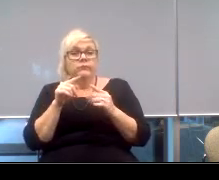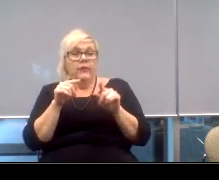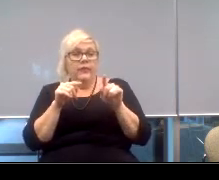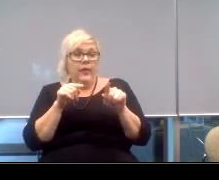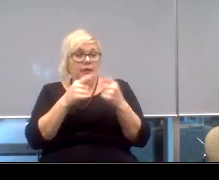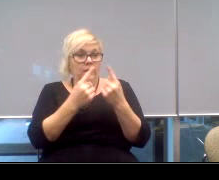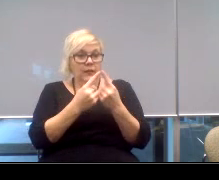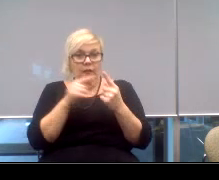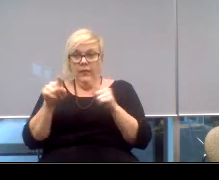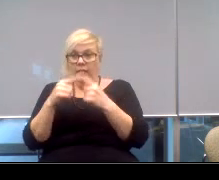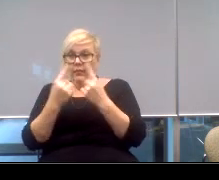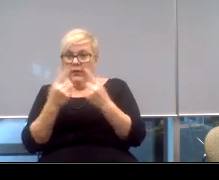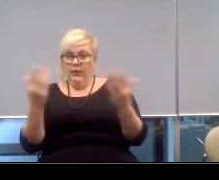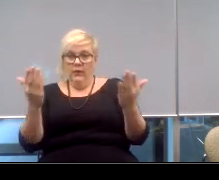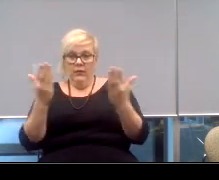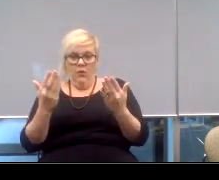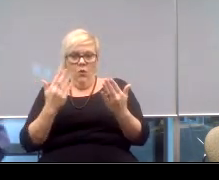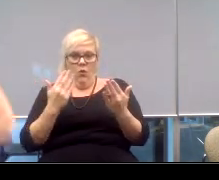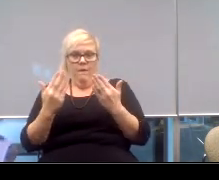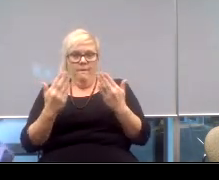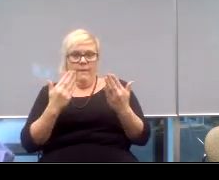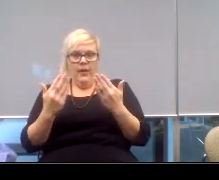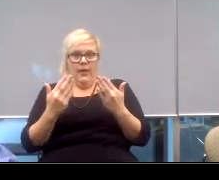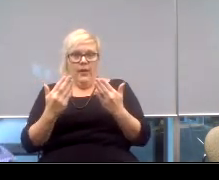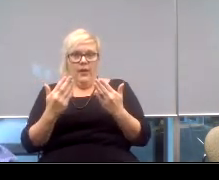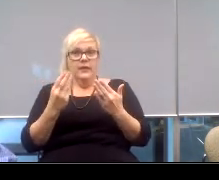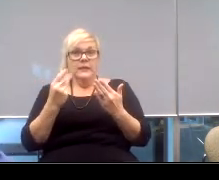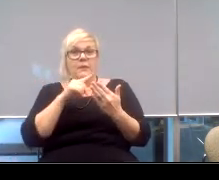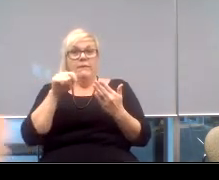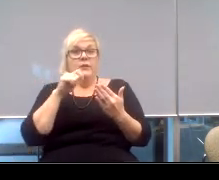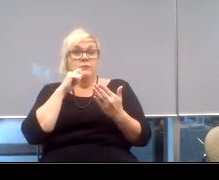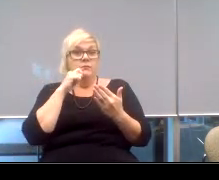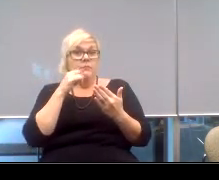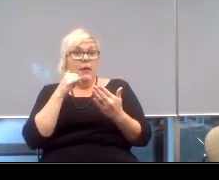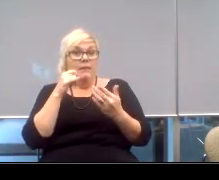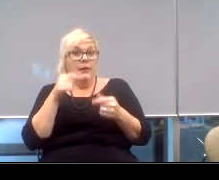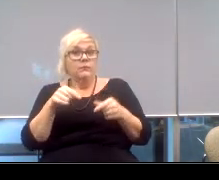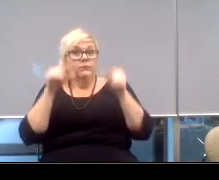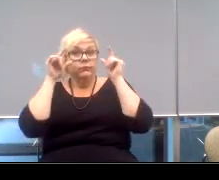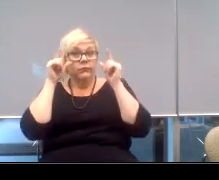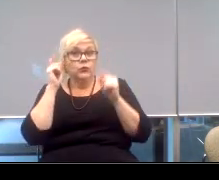items. Some of us may be wearing these in the near future.